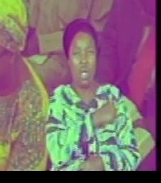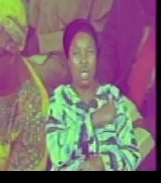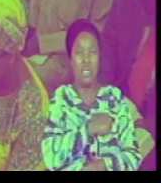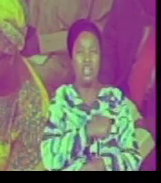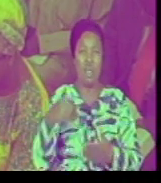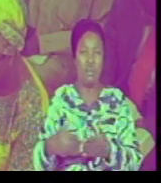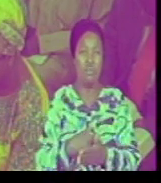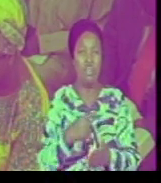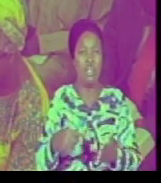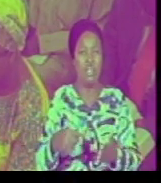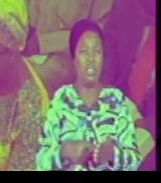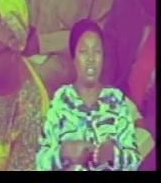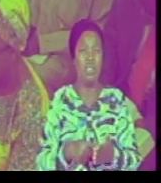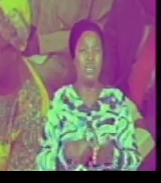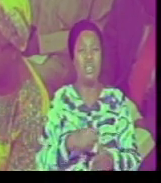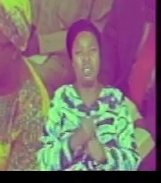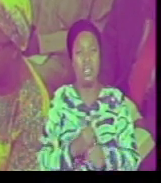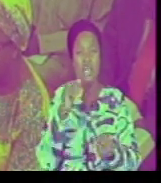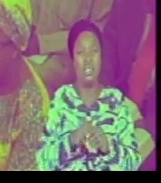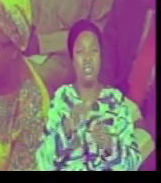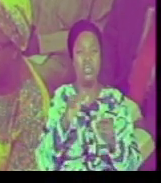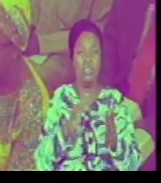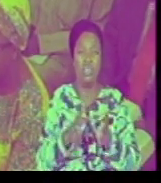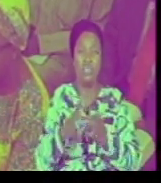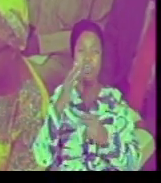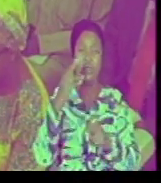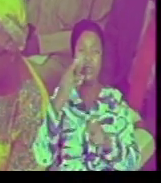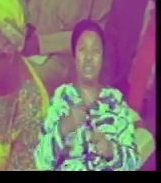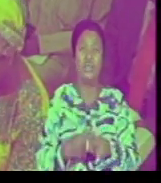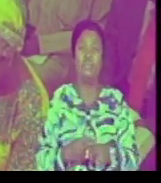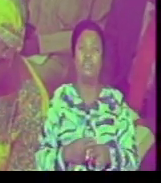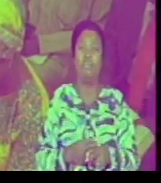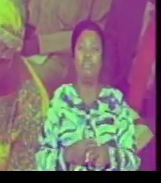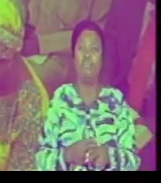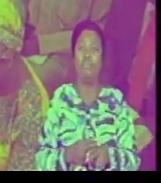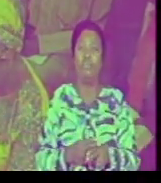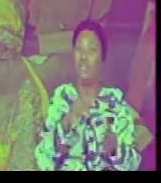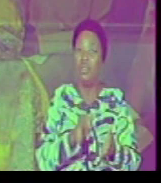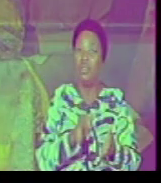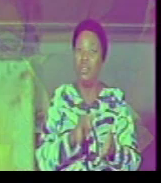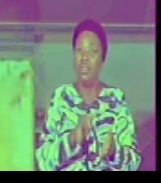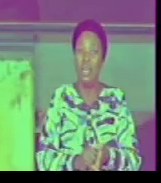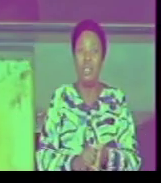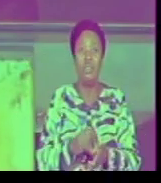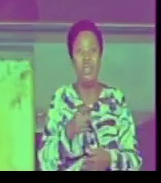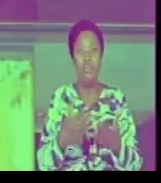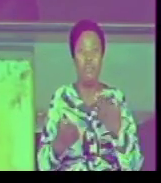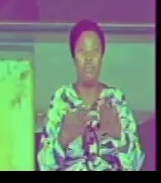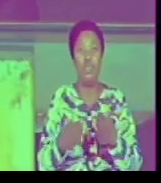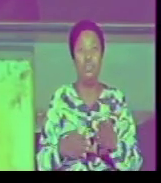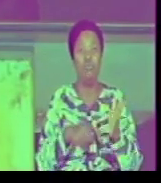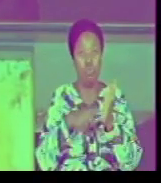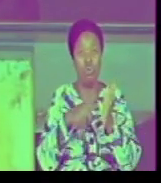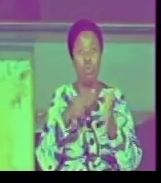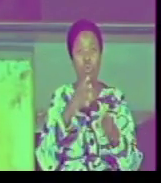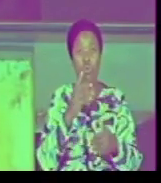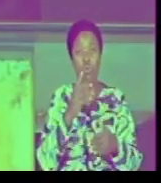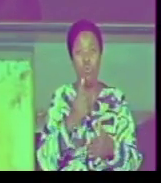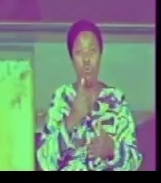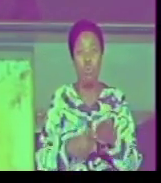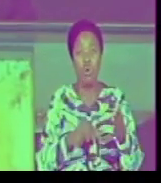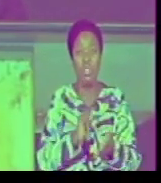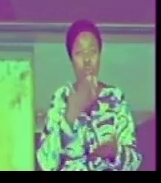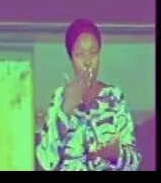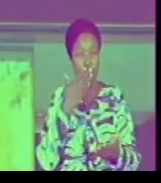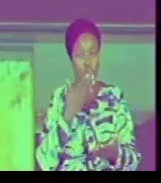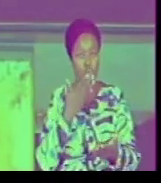is renewed this year in Jesus' name. That ye may prove what is that good and